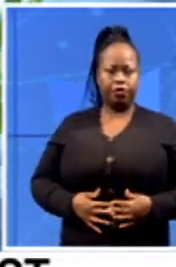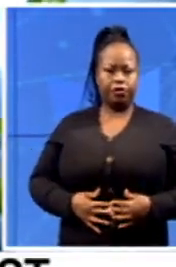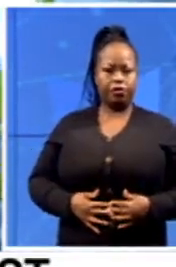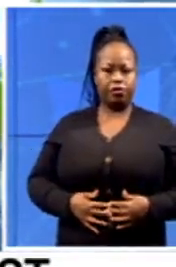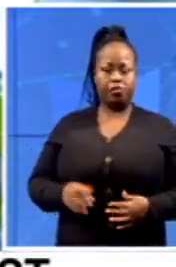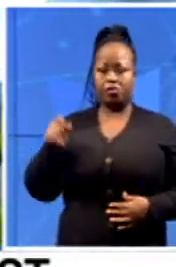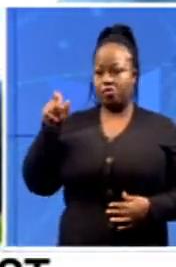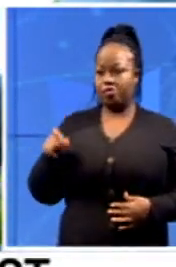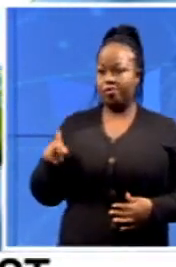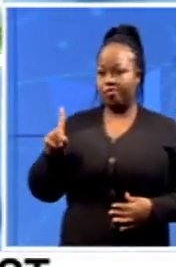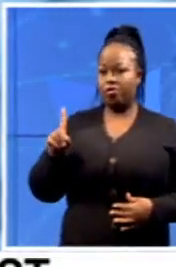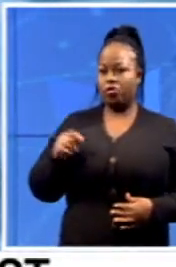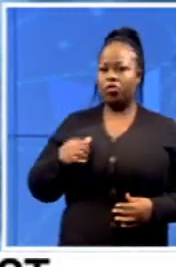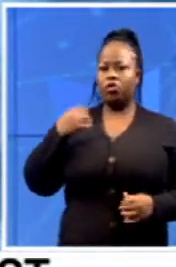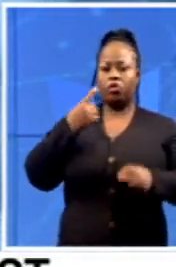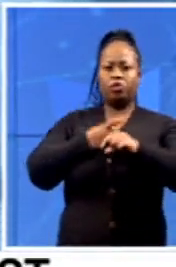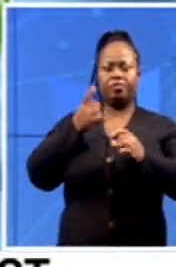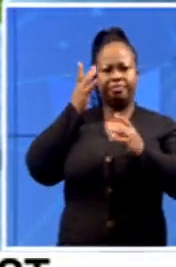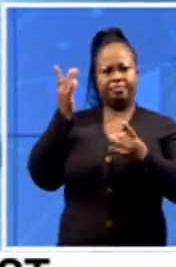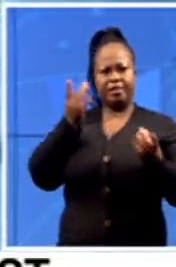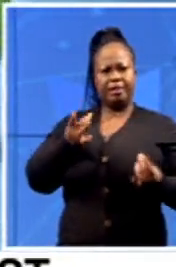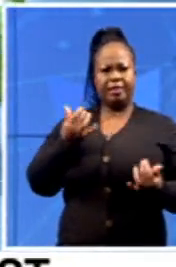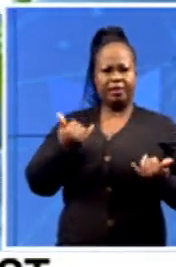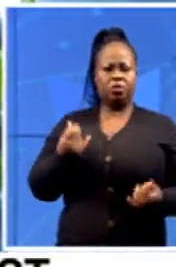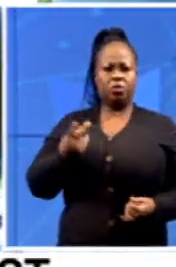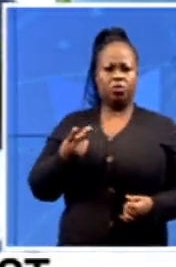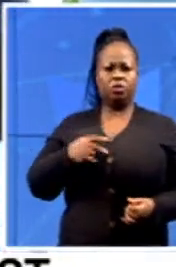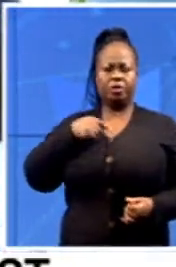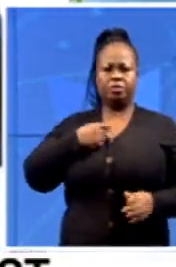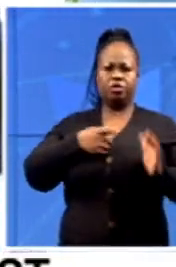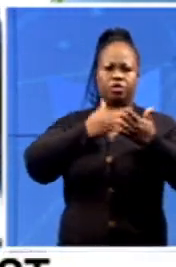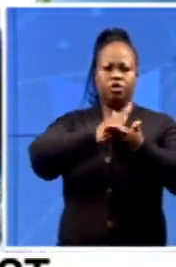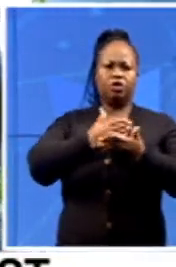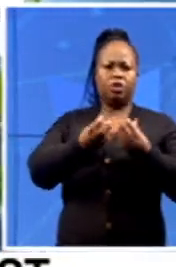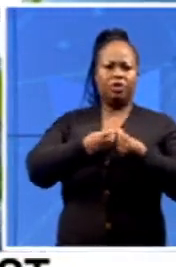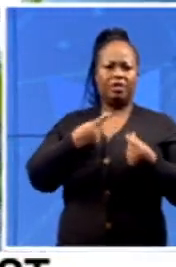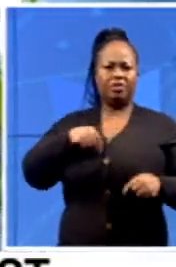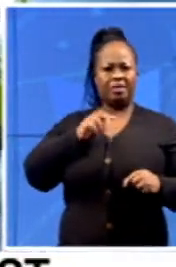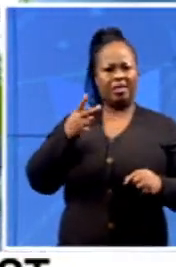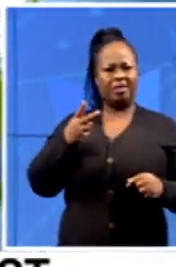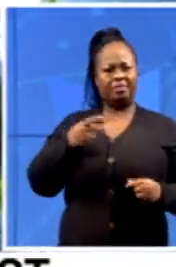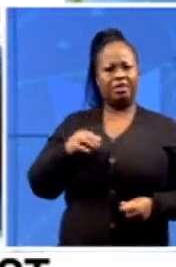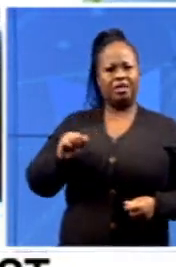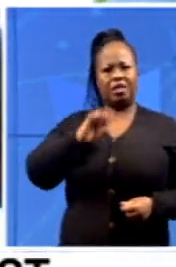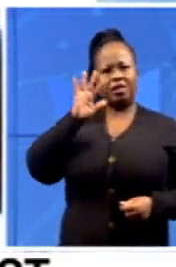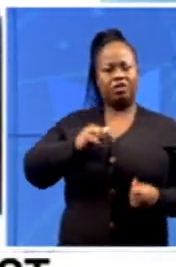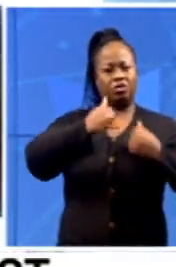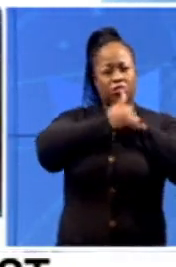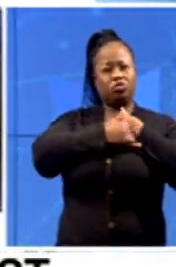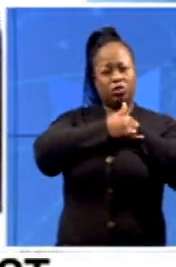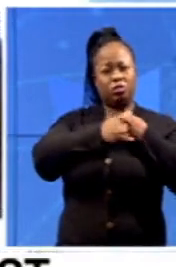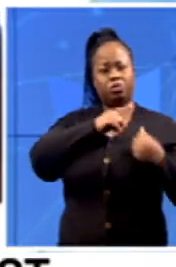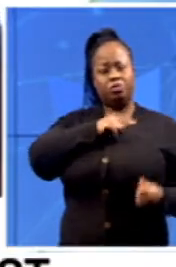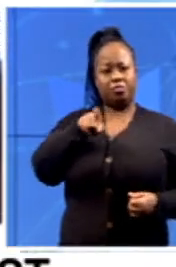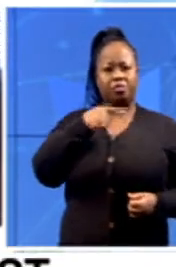is also a person who will give us the correct statistics. Just share with us some of the statistics that you have. African countries,